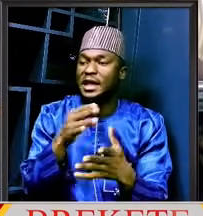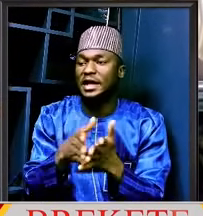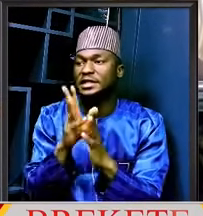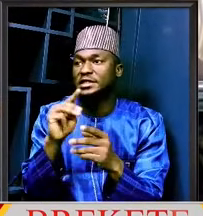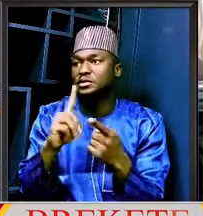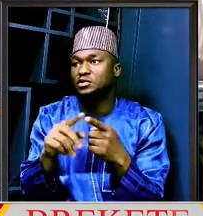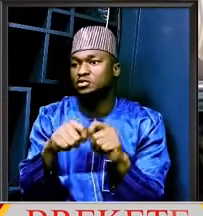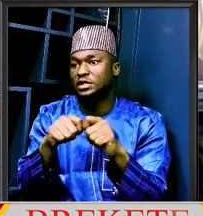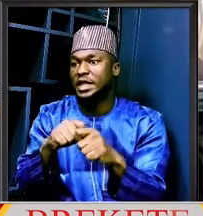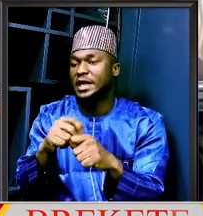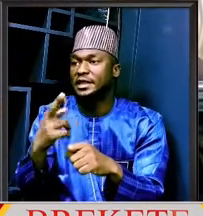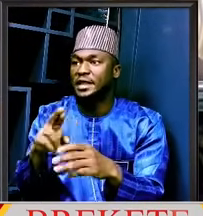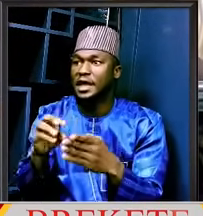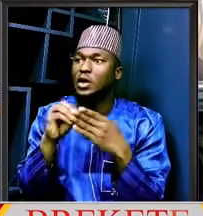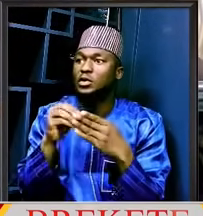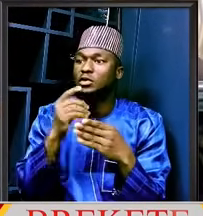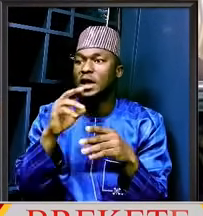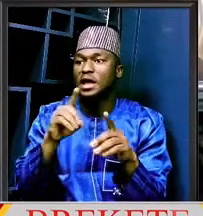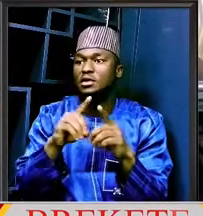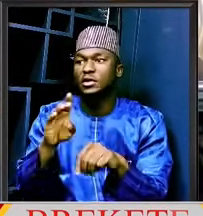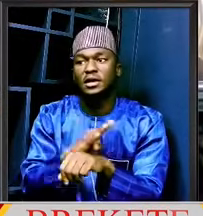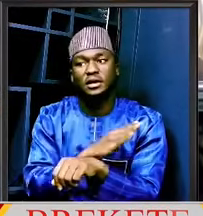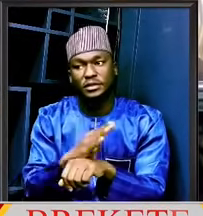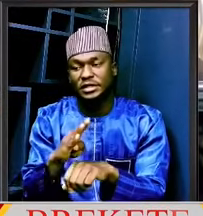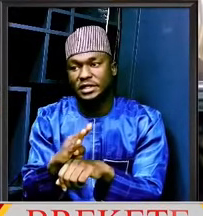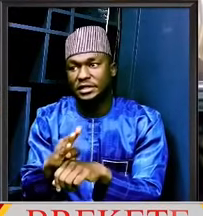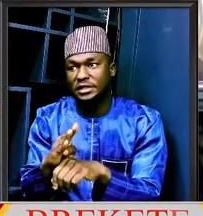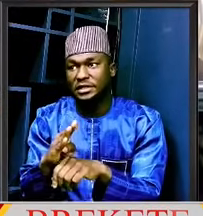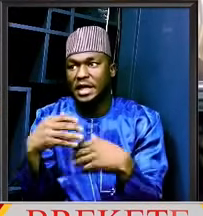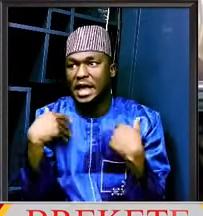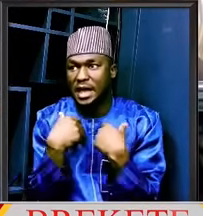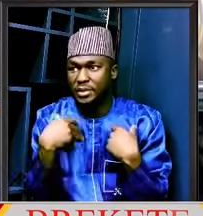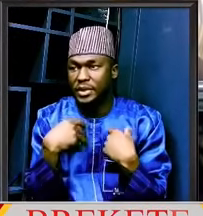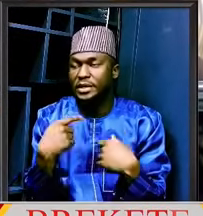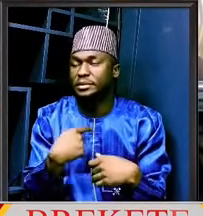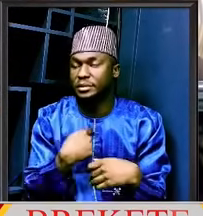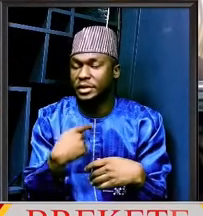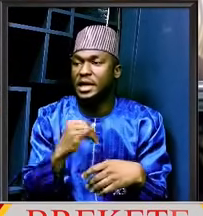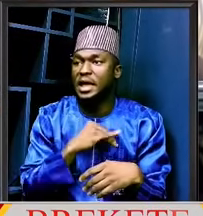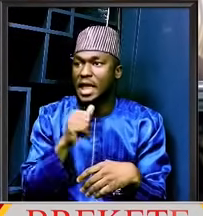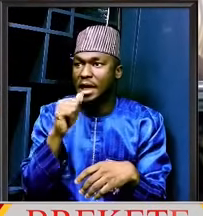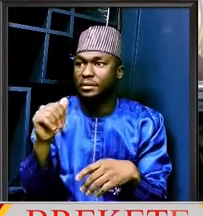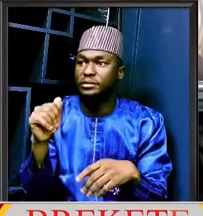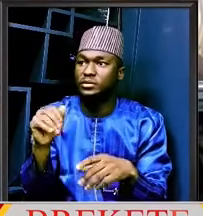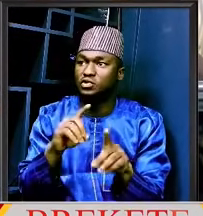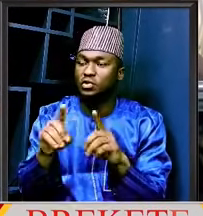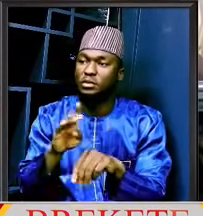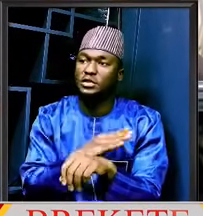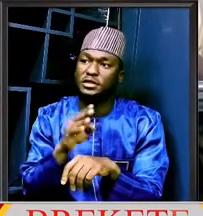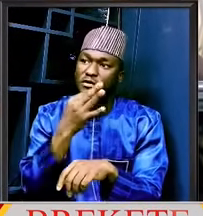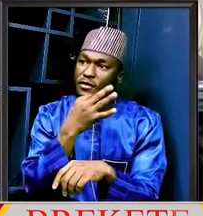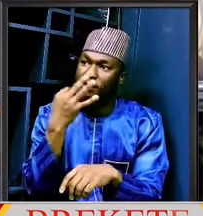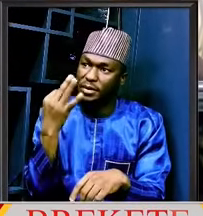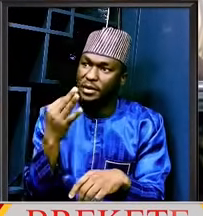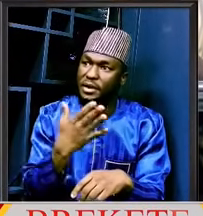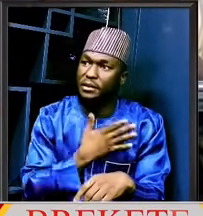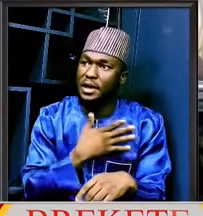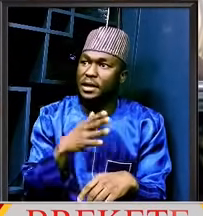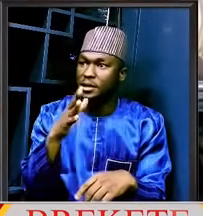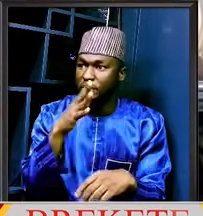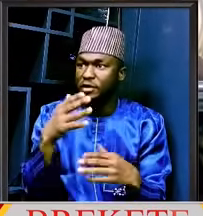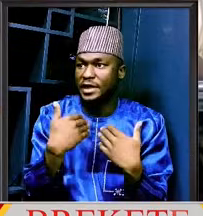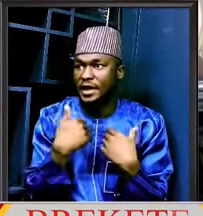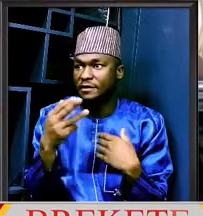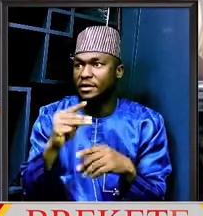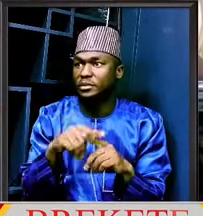goats. You're doing goat business, I'm doing farming business. I also keep animals. My mother has goats, she has pigs. But she